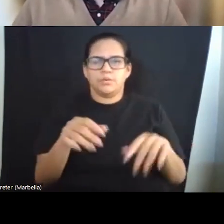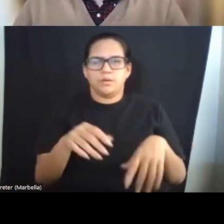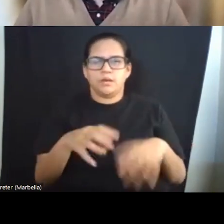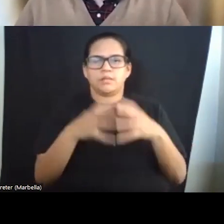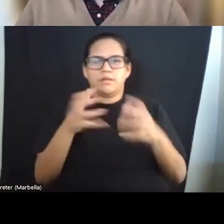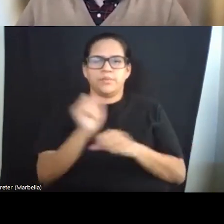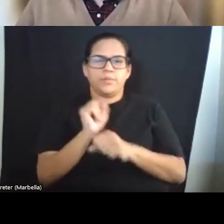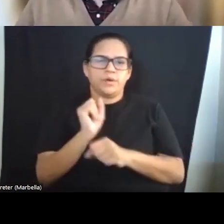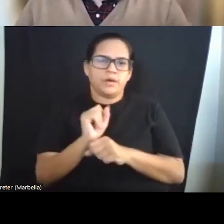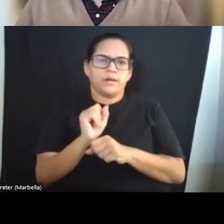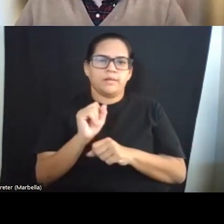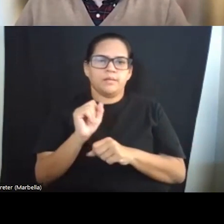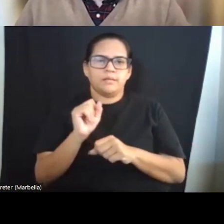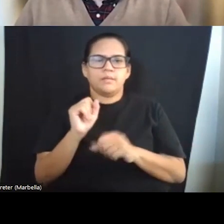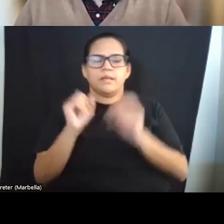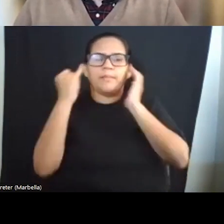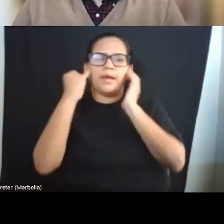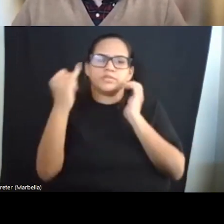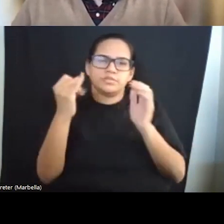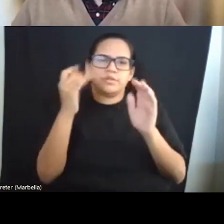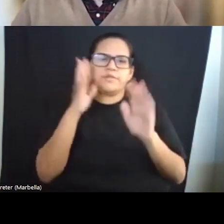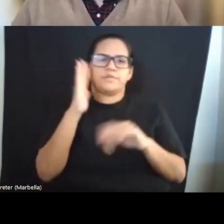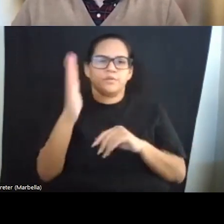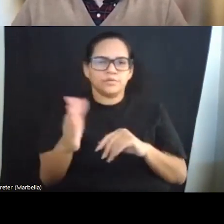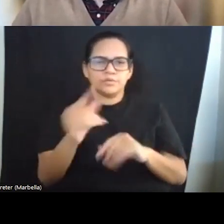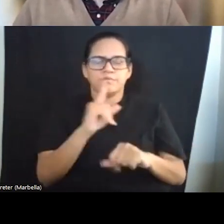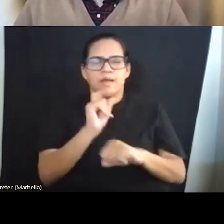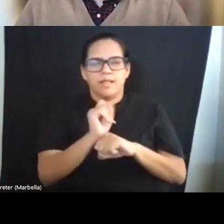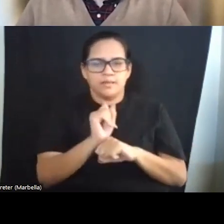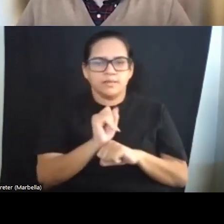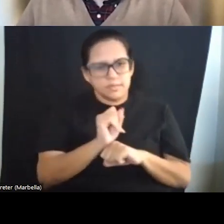work that is on imagining futures and realities